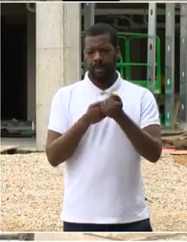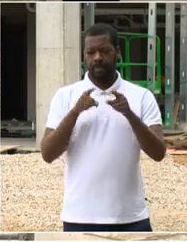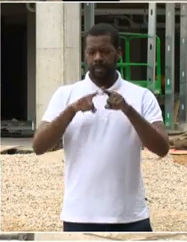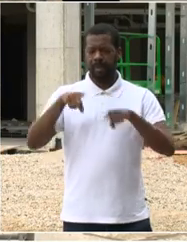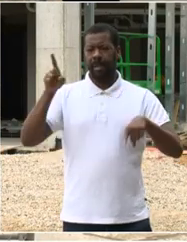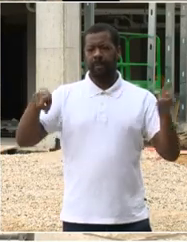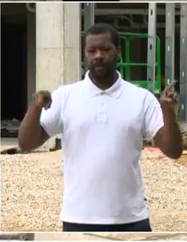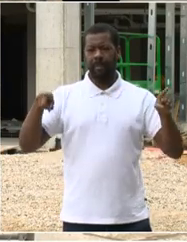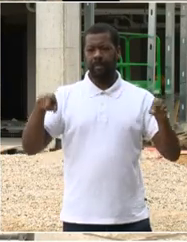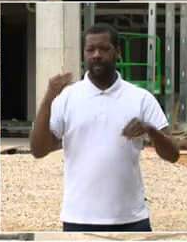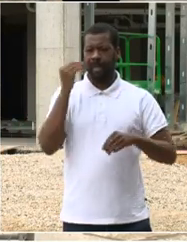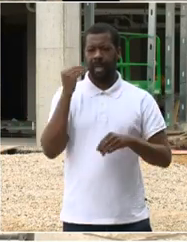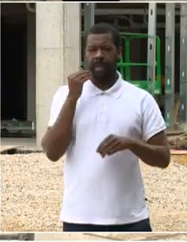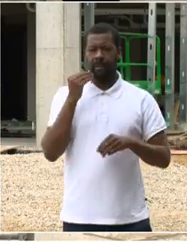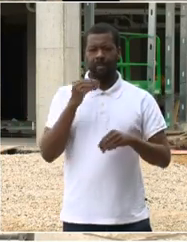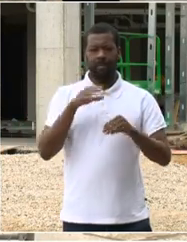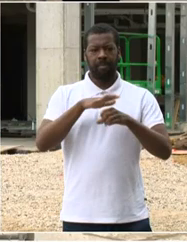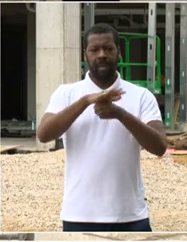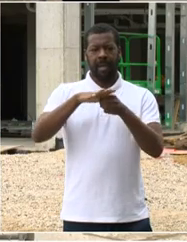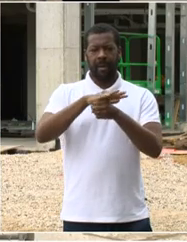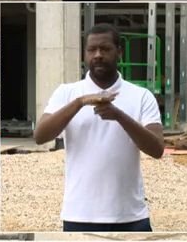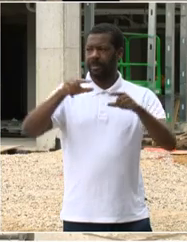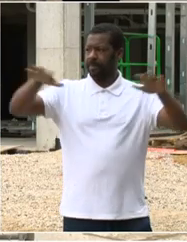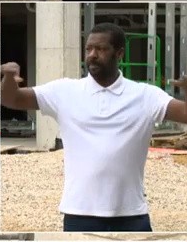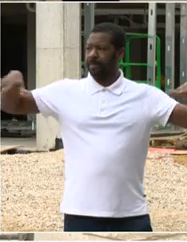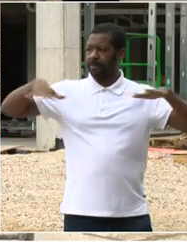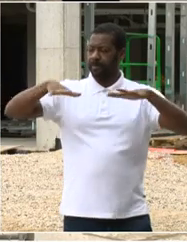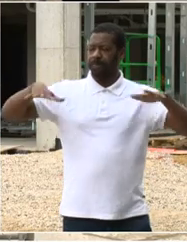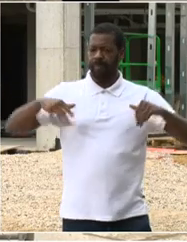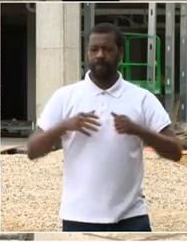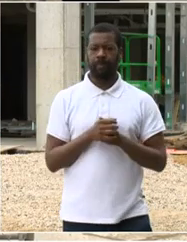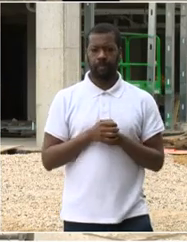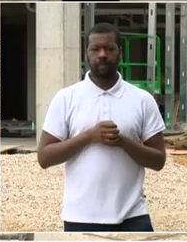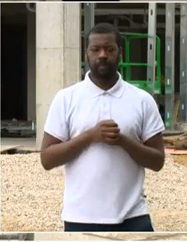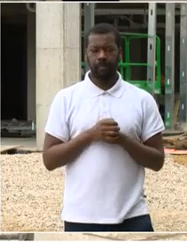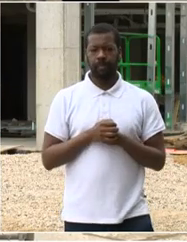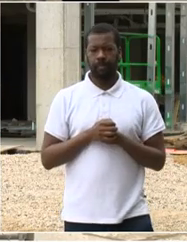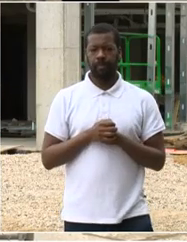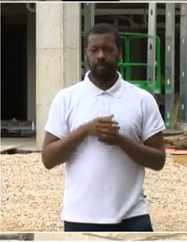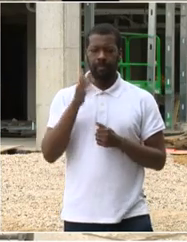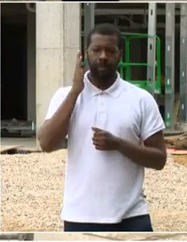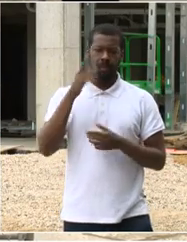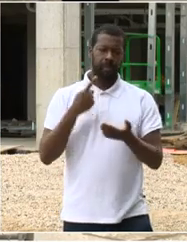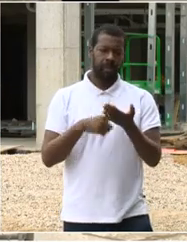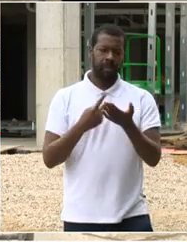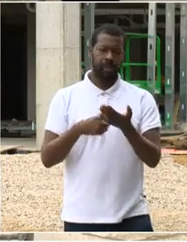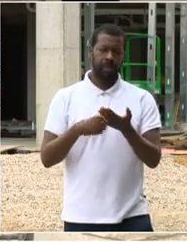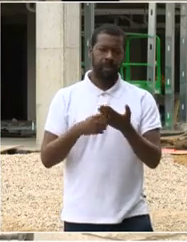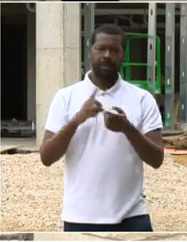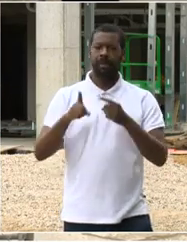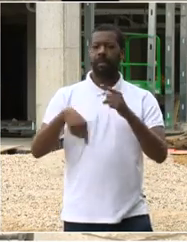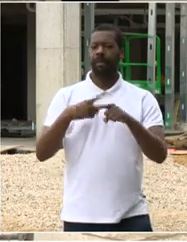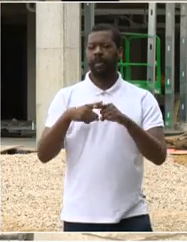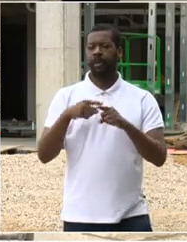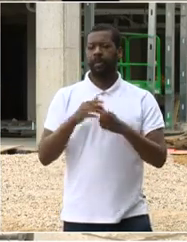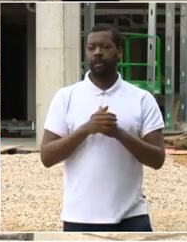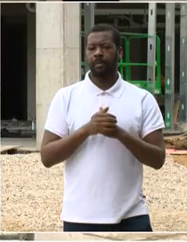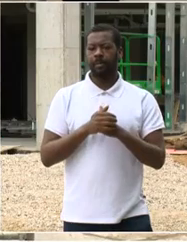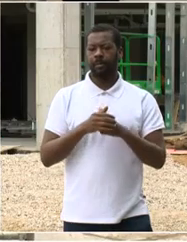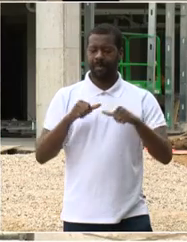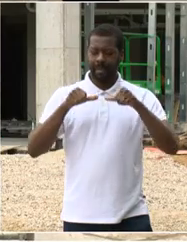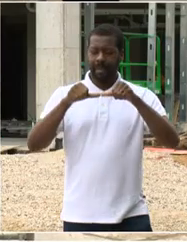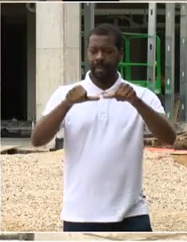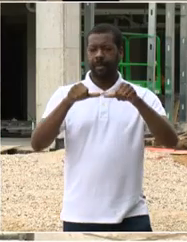neighborhoods like Petworth. But today, I'm also going to talk to you about how we continue to